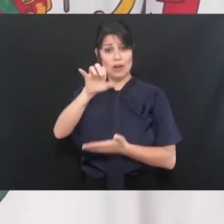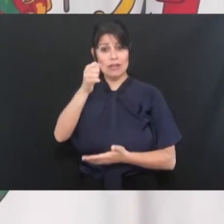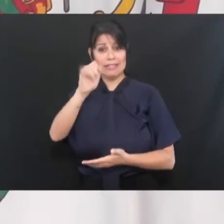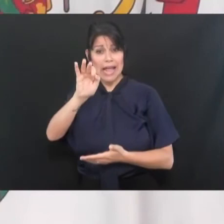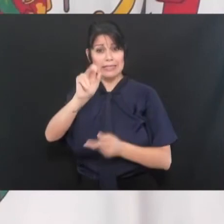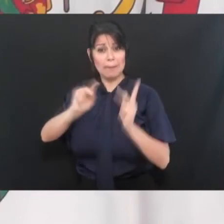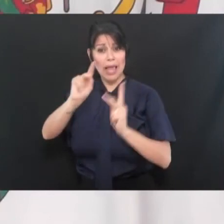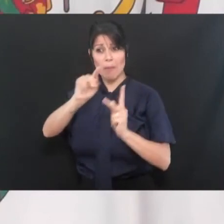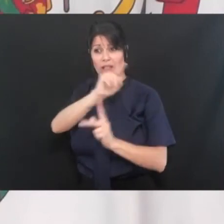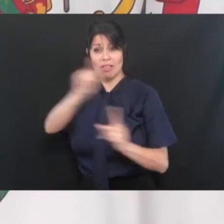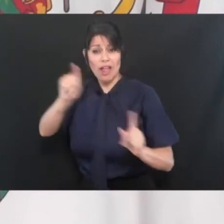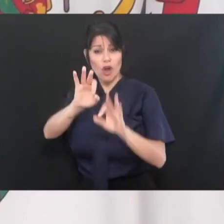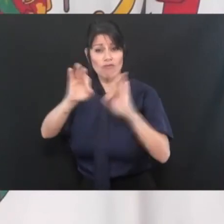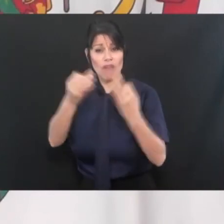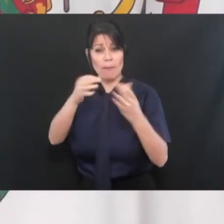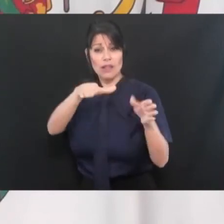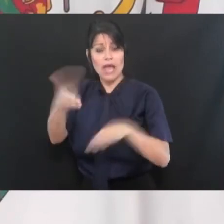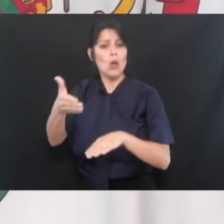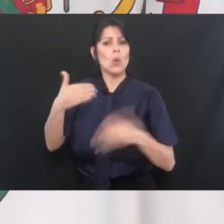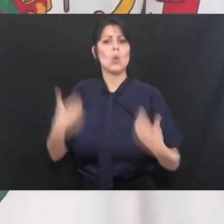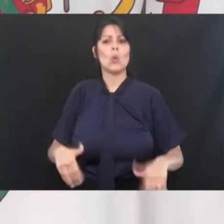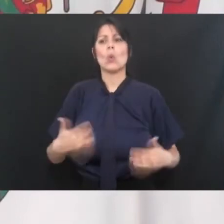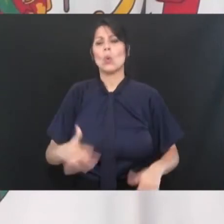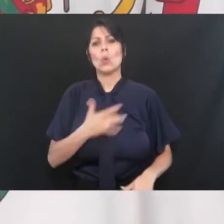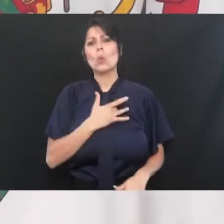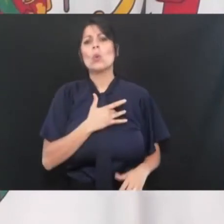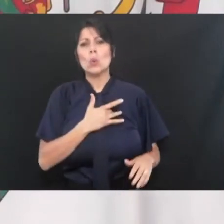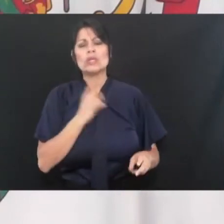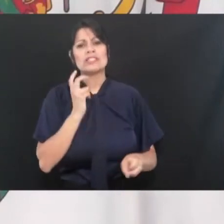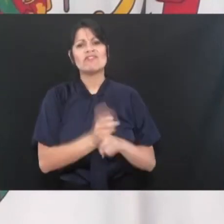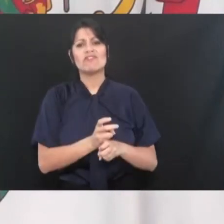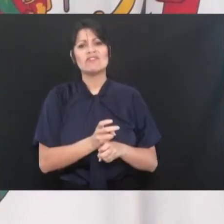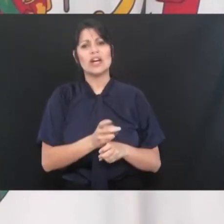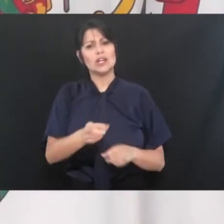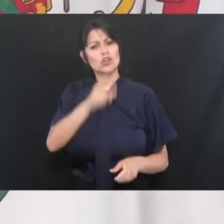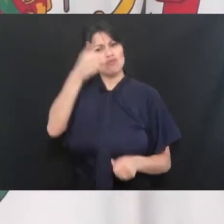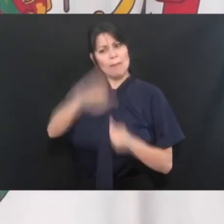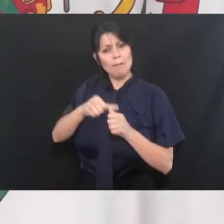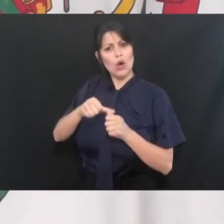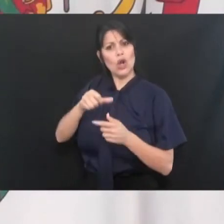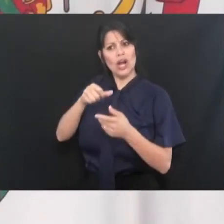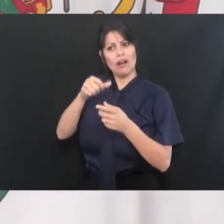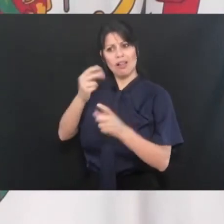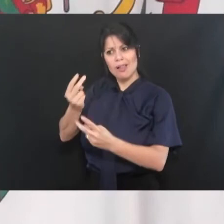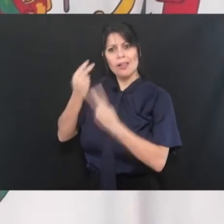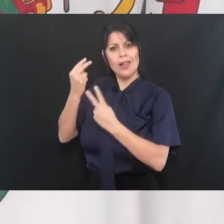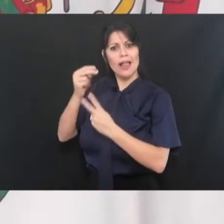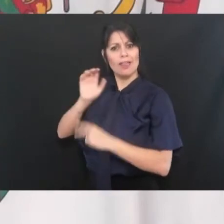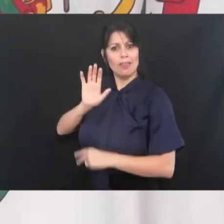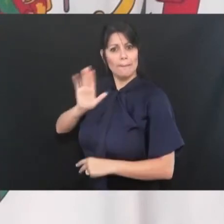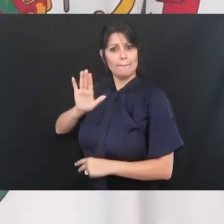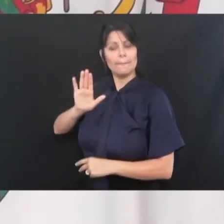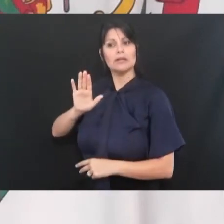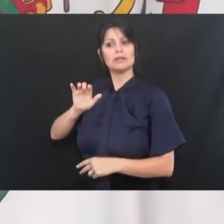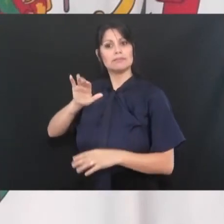it's tough stuff. Remember them. They're great people. We've lost them. We're going to go north, and we're going